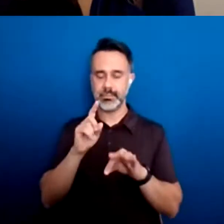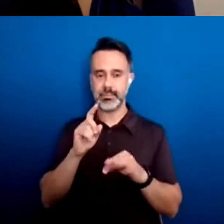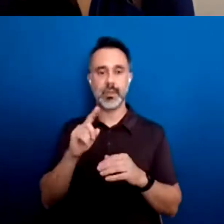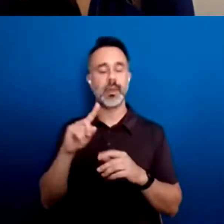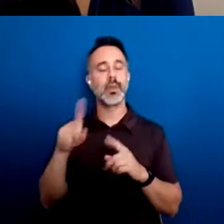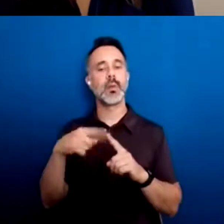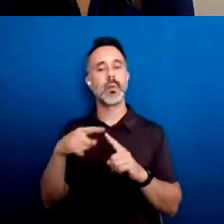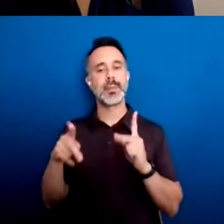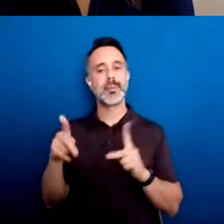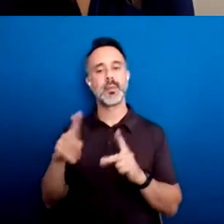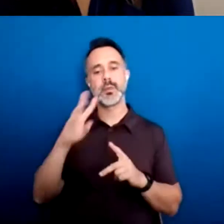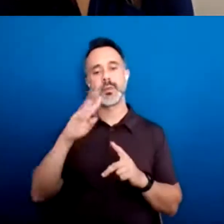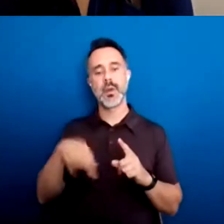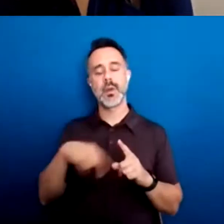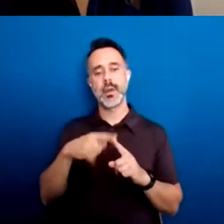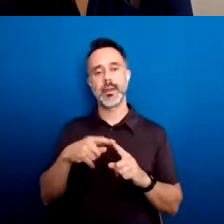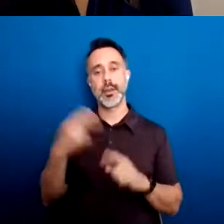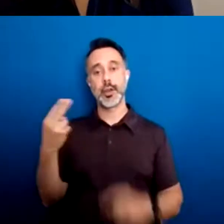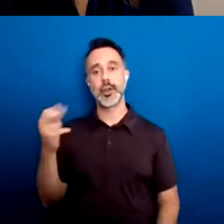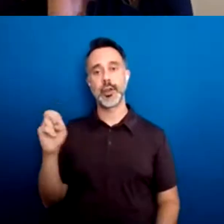about herd immunity,